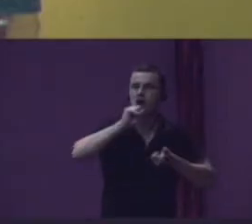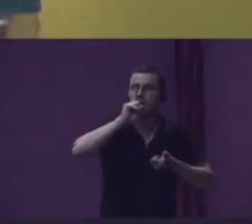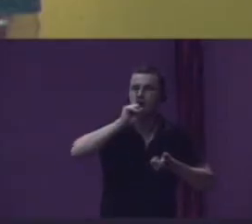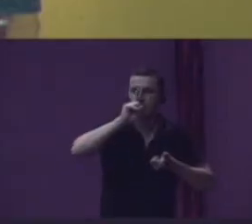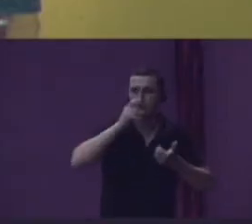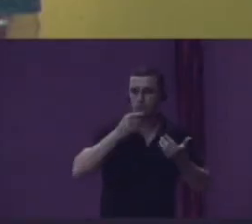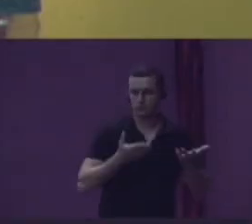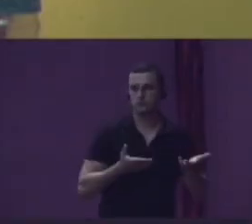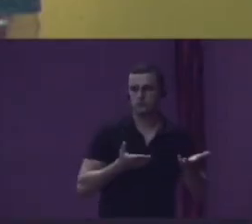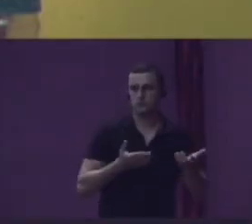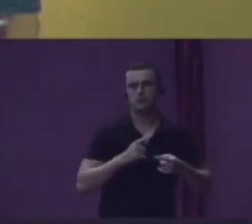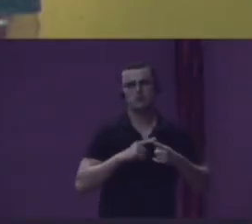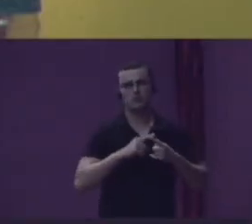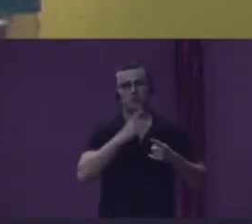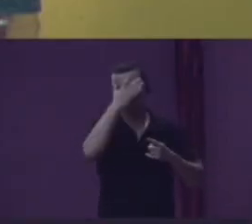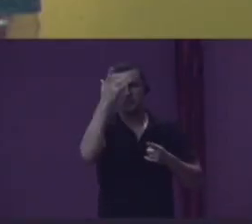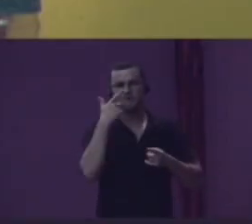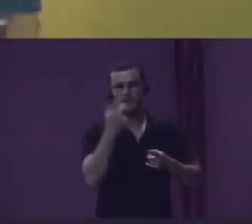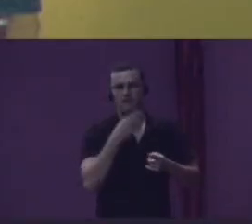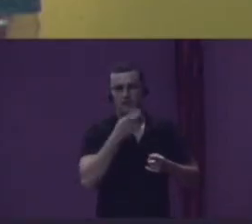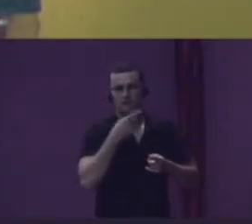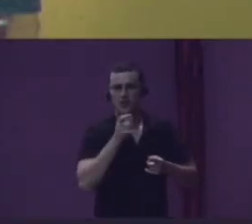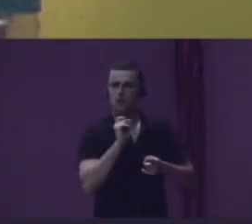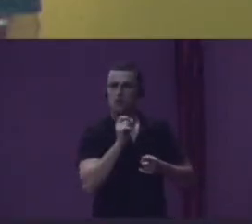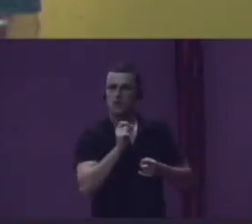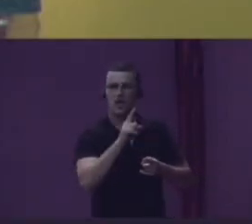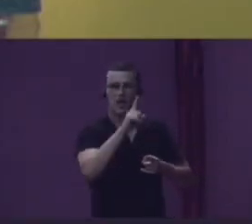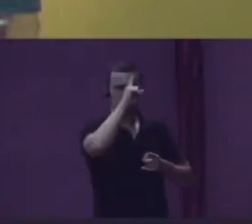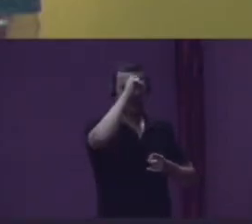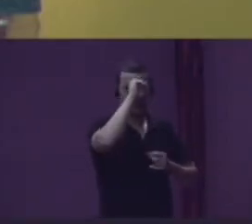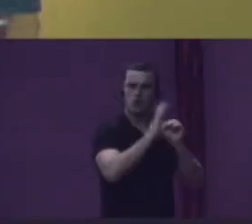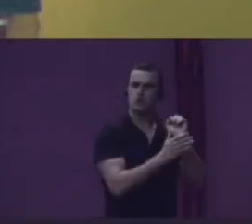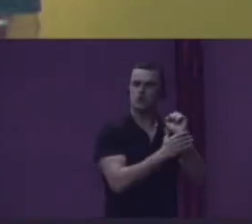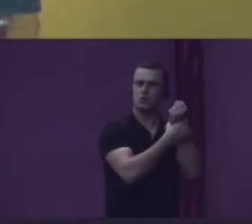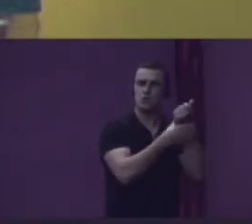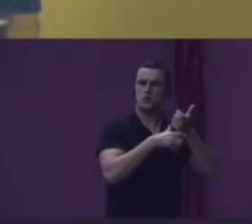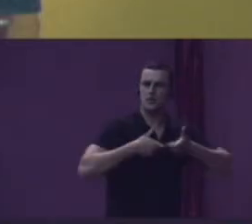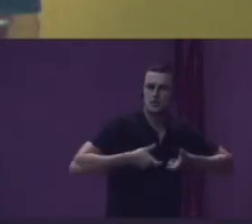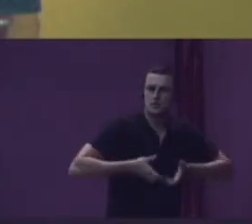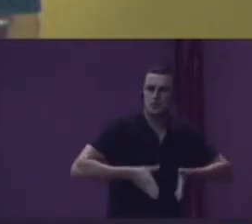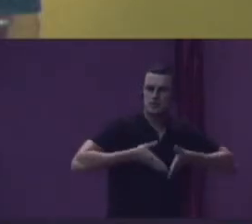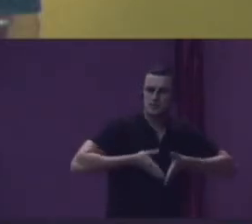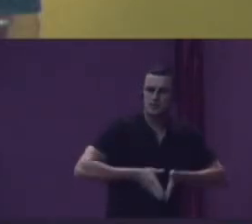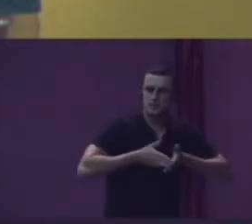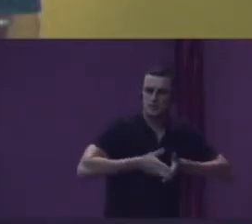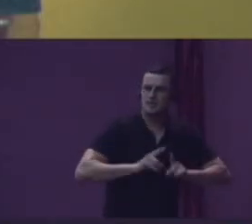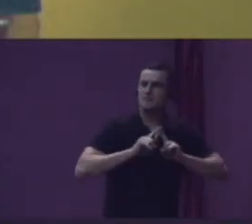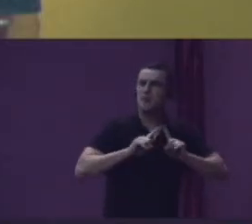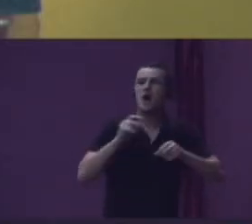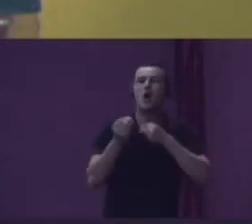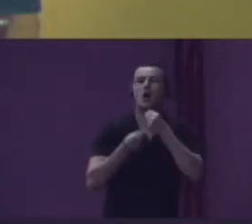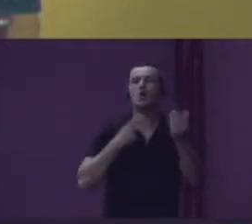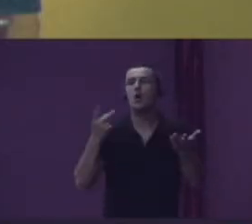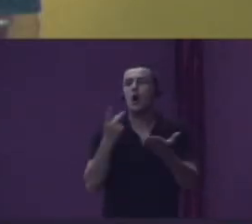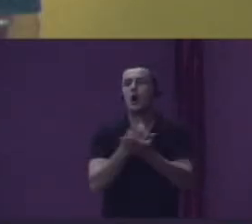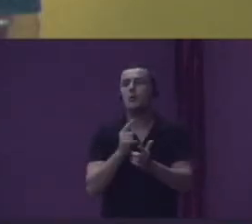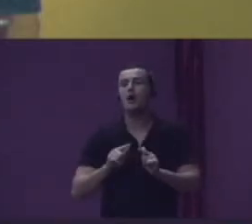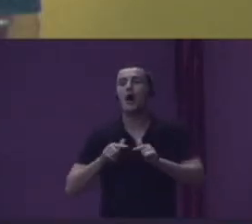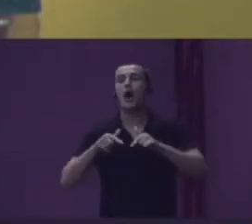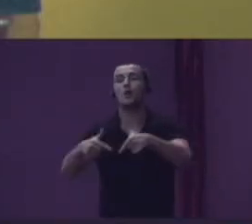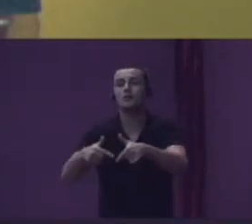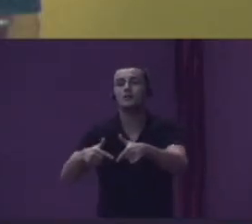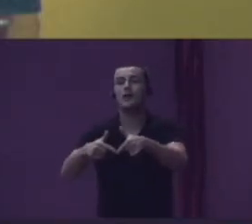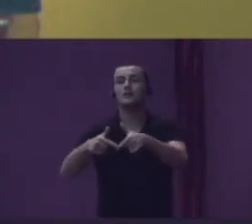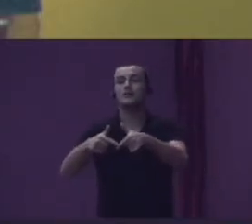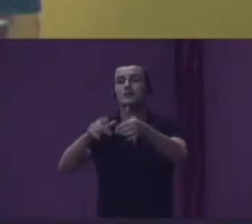so safe is because we were very particular about how it was done and which women, which patients were able to